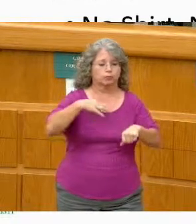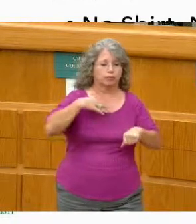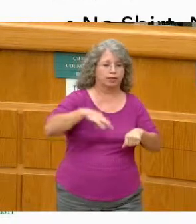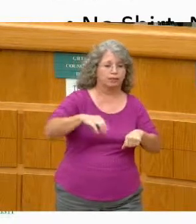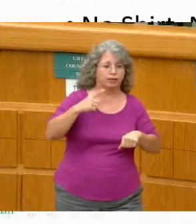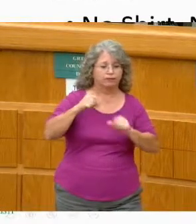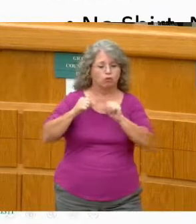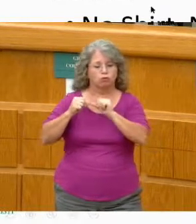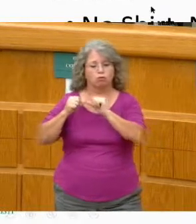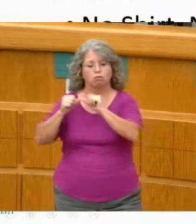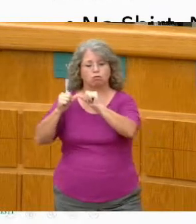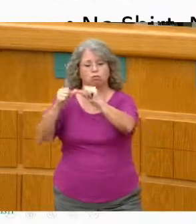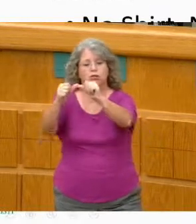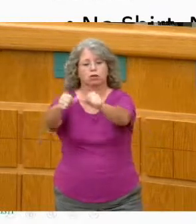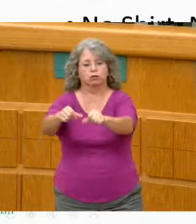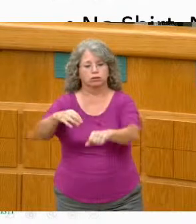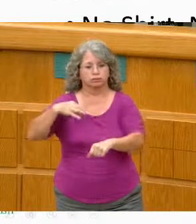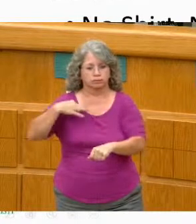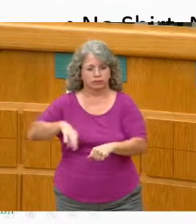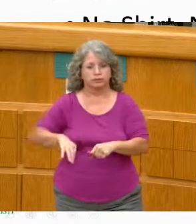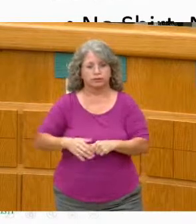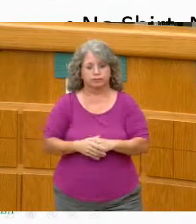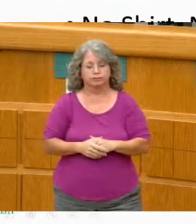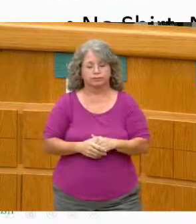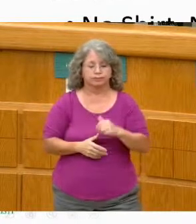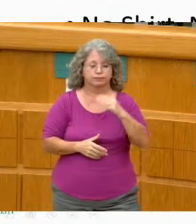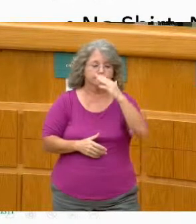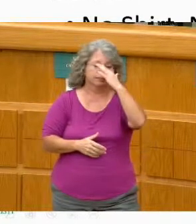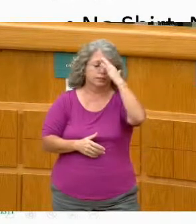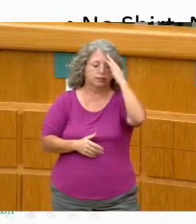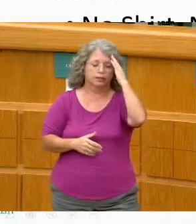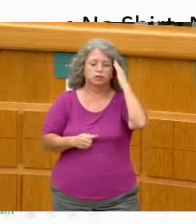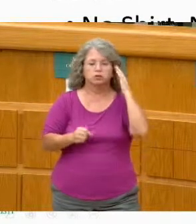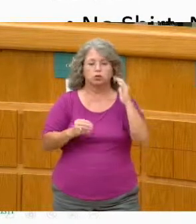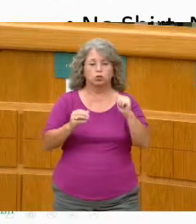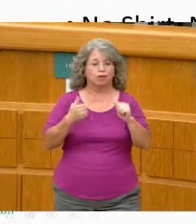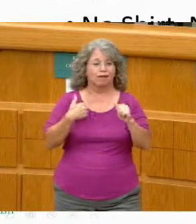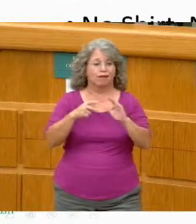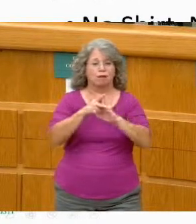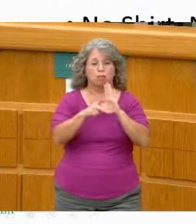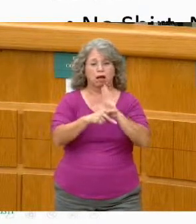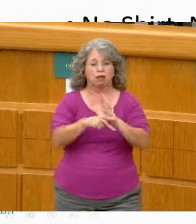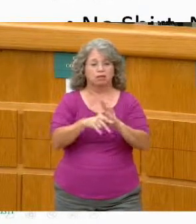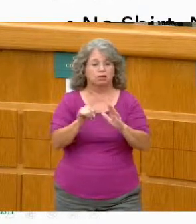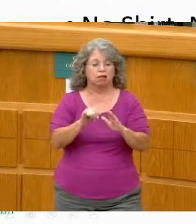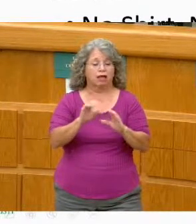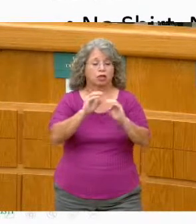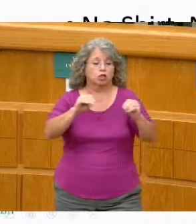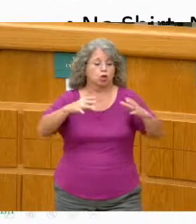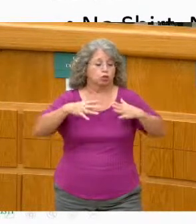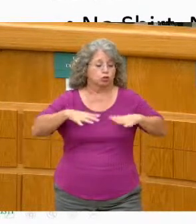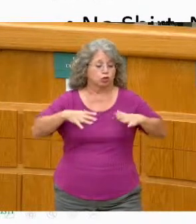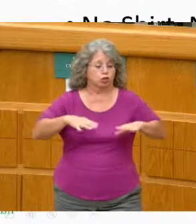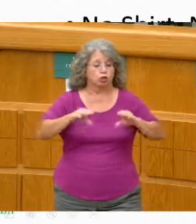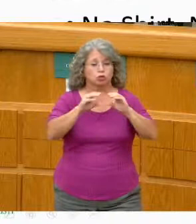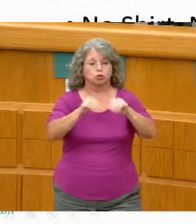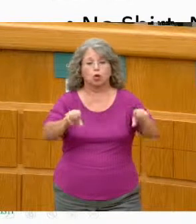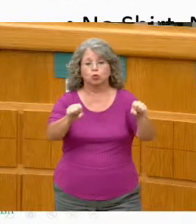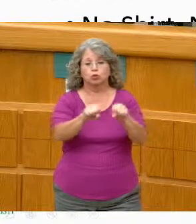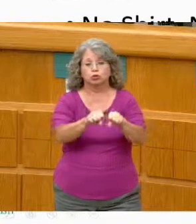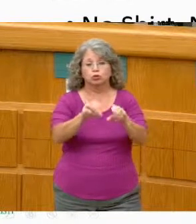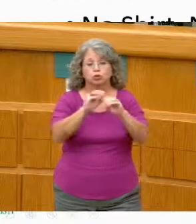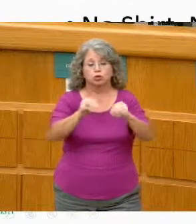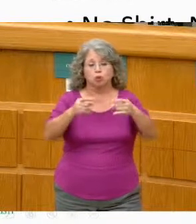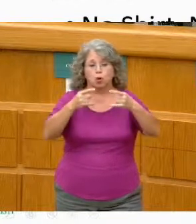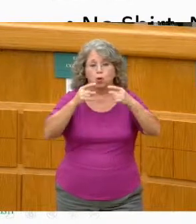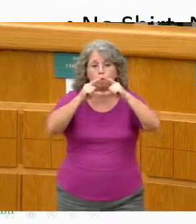bonuses for long-term gains. And so to accomplish this, use policies like no shirt, no shoes, no